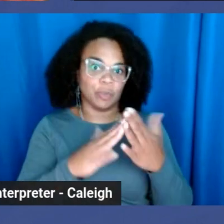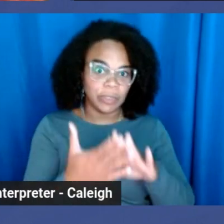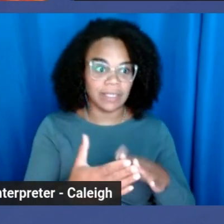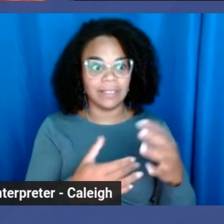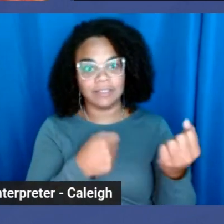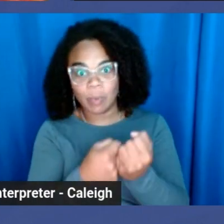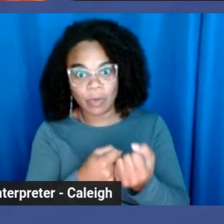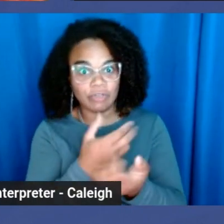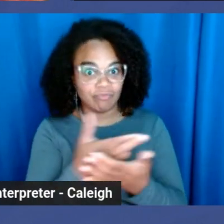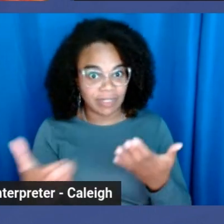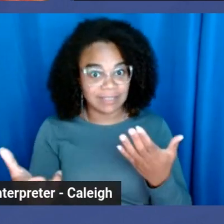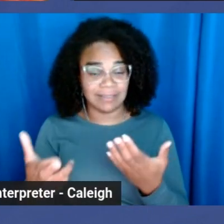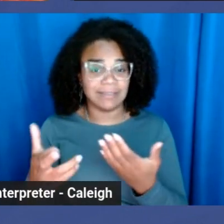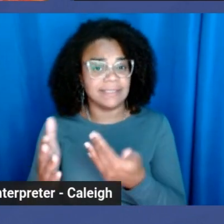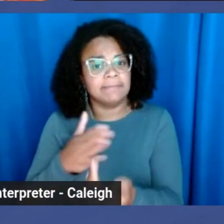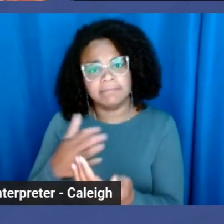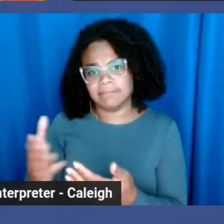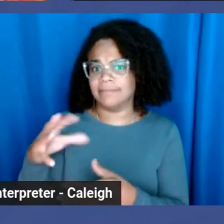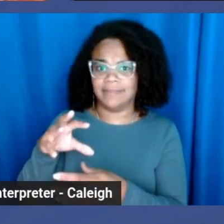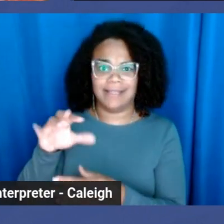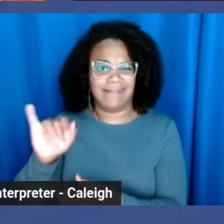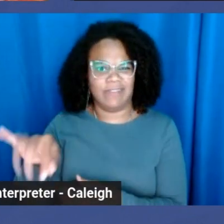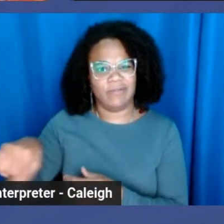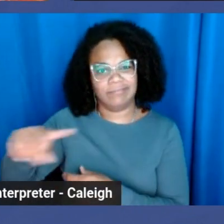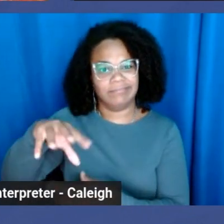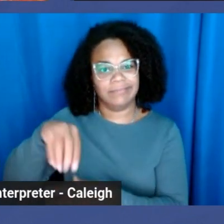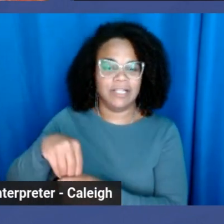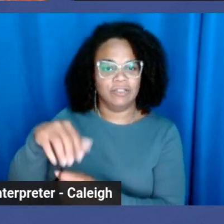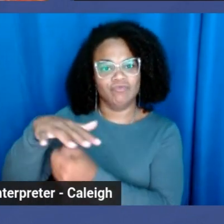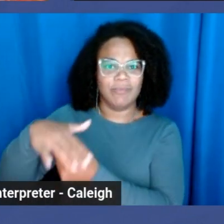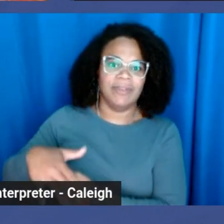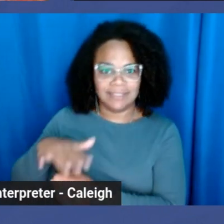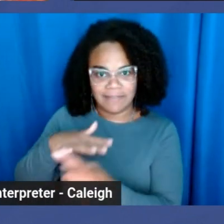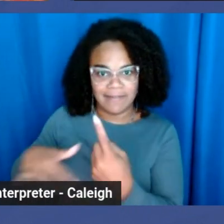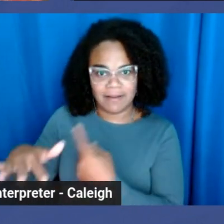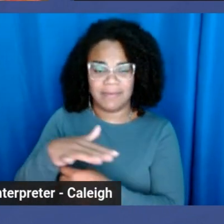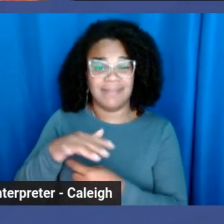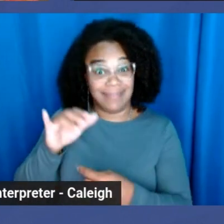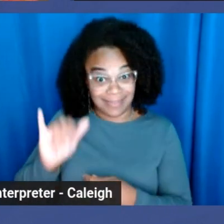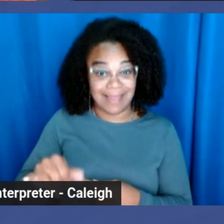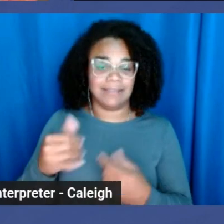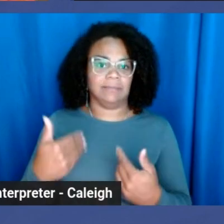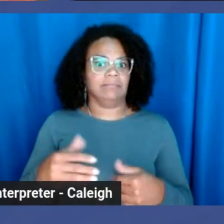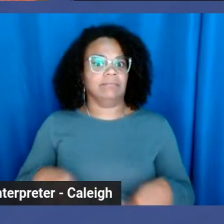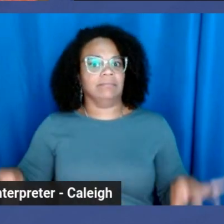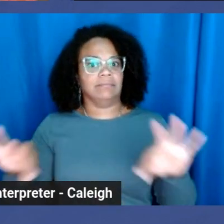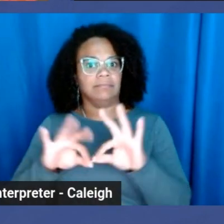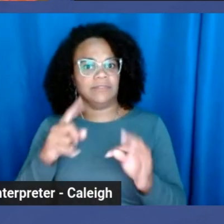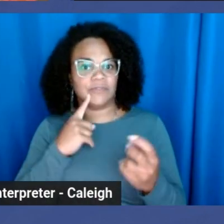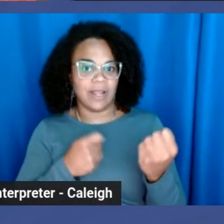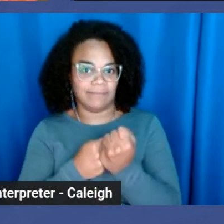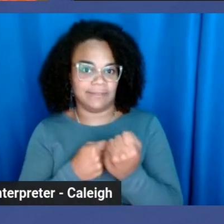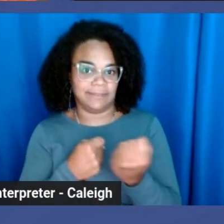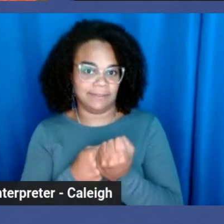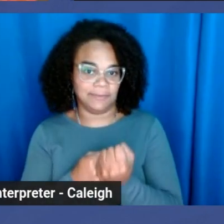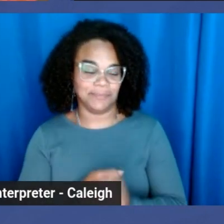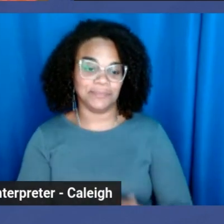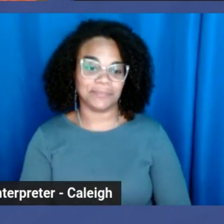in repressive environments. And this has been critical, I think, for advocacy.